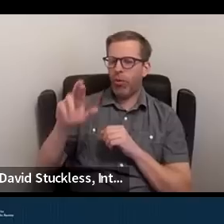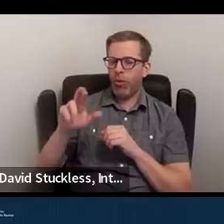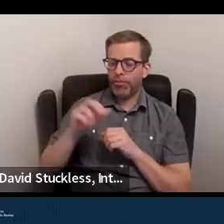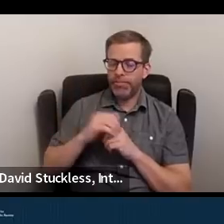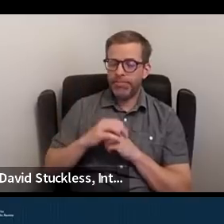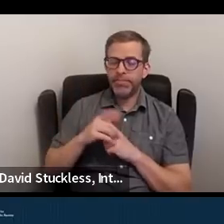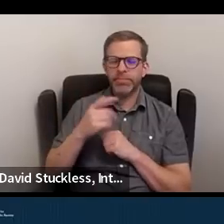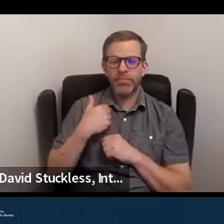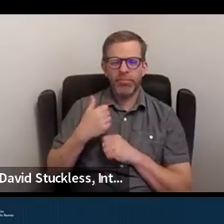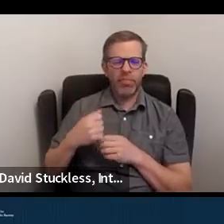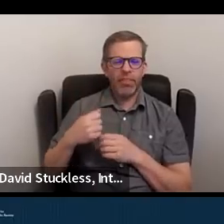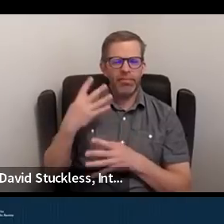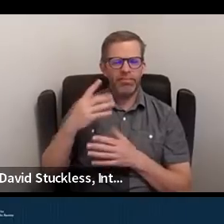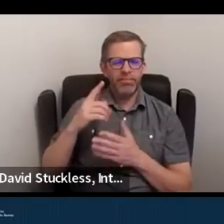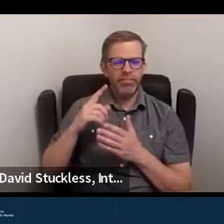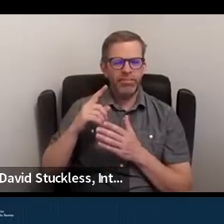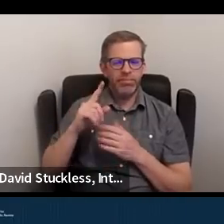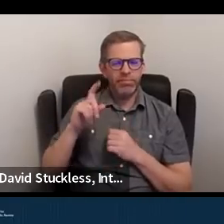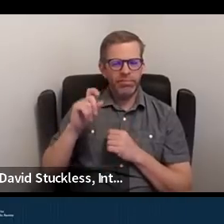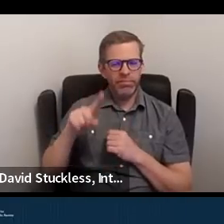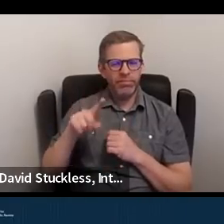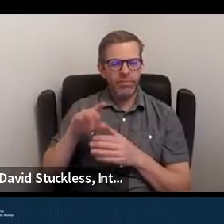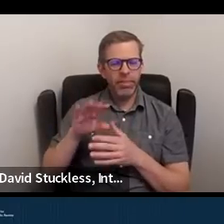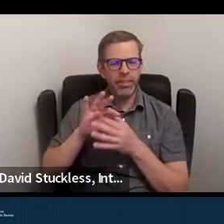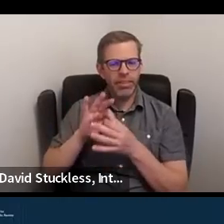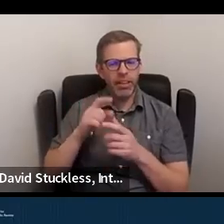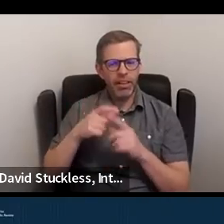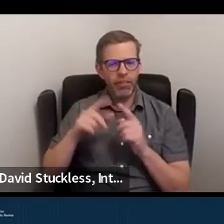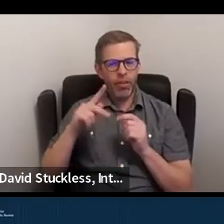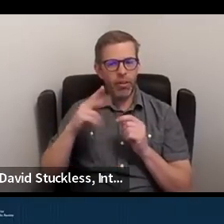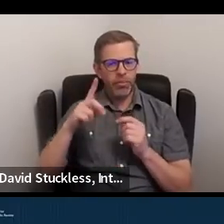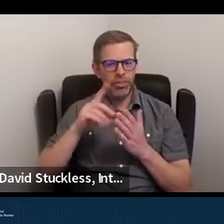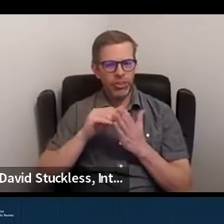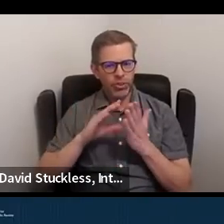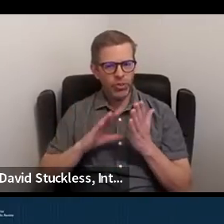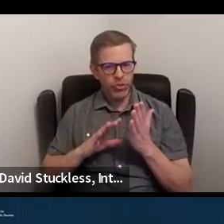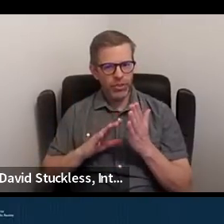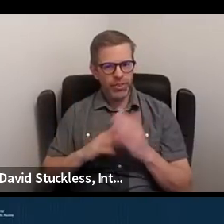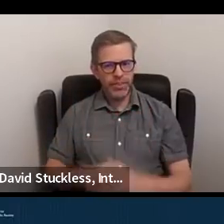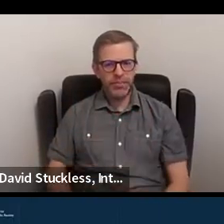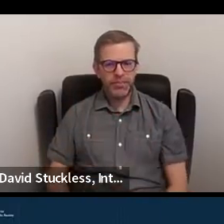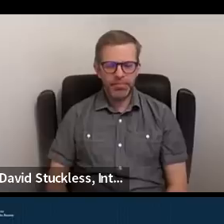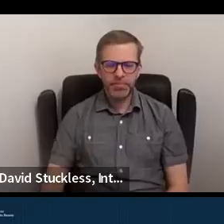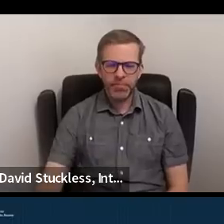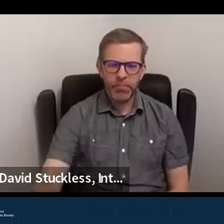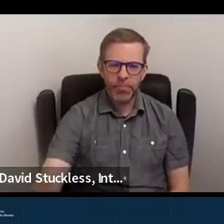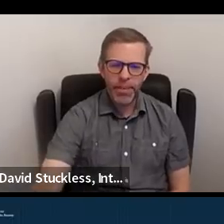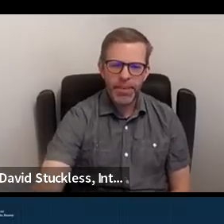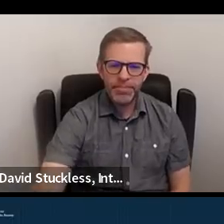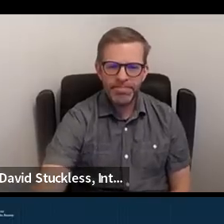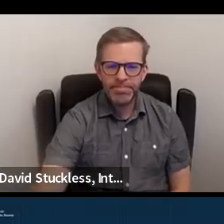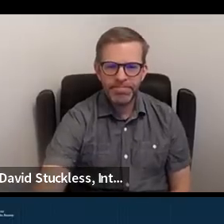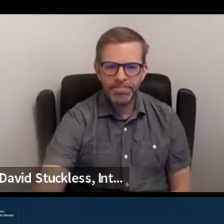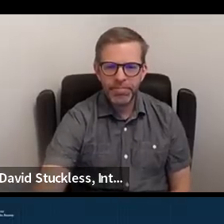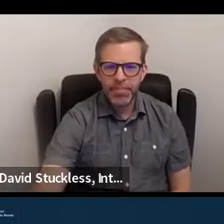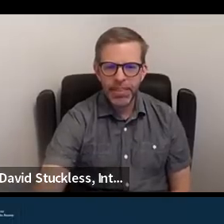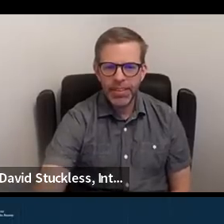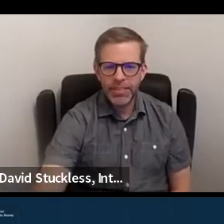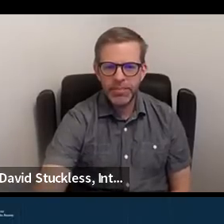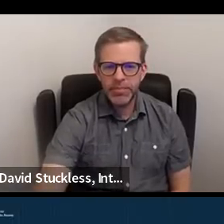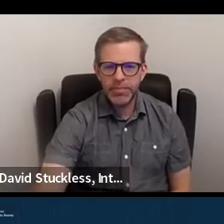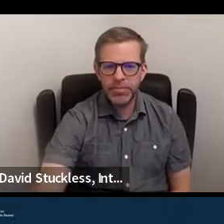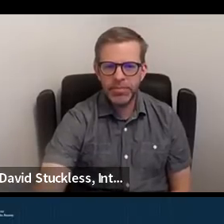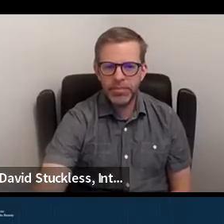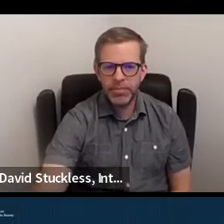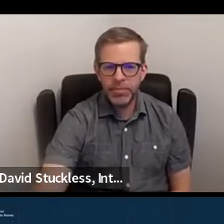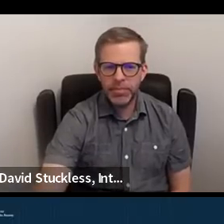a few inquiries specifically from PhD students. So if you're a PhD student or